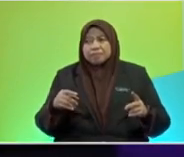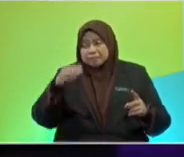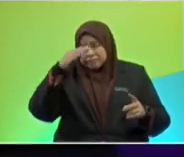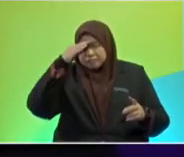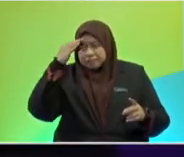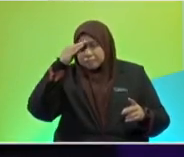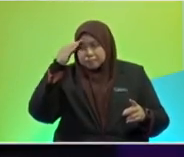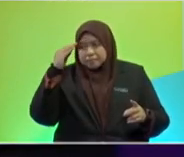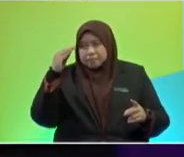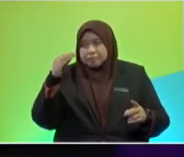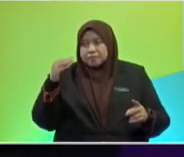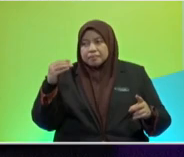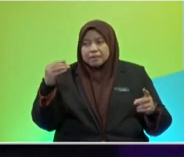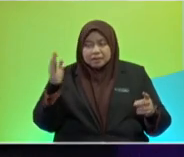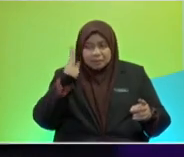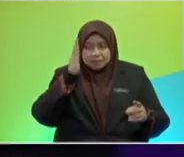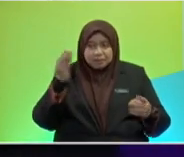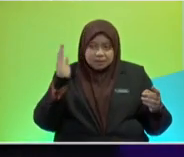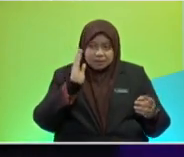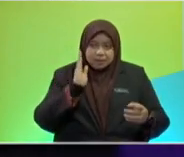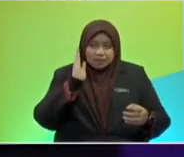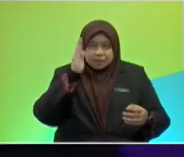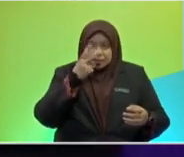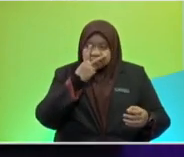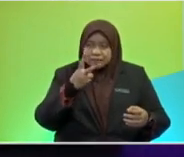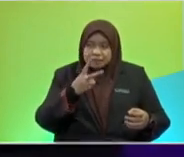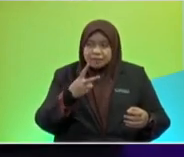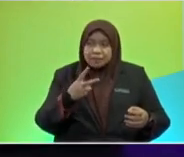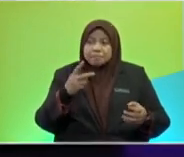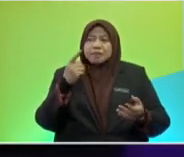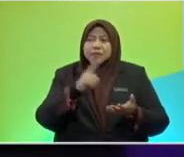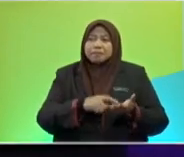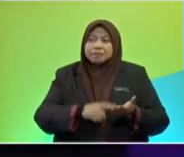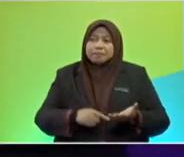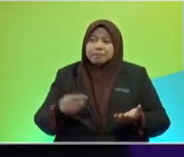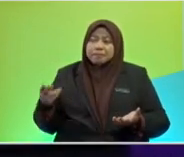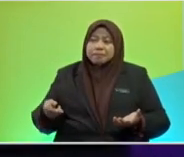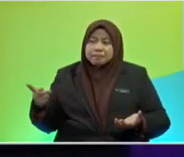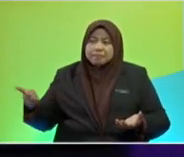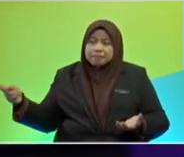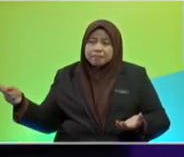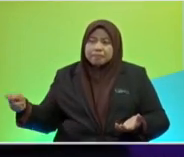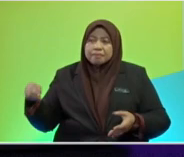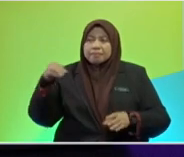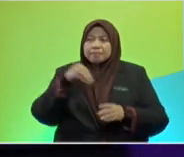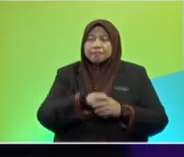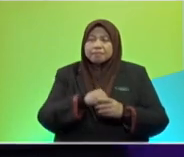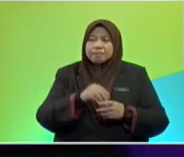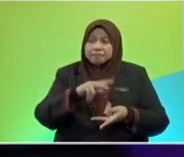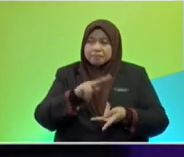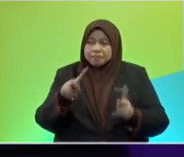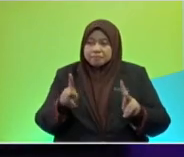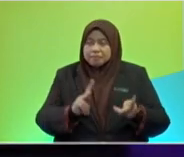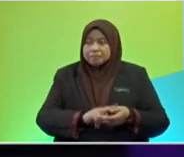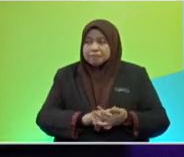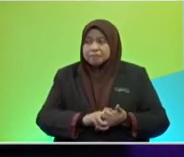if we are looking at the shadow, we are mm-hmm. unable to see which is in front and which is behind. Just because, is it because it just all blocks the light? Yeah,